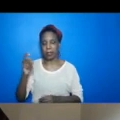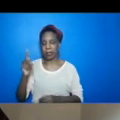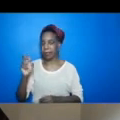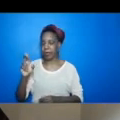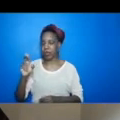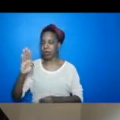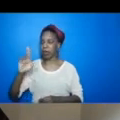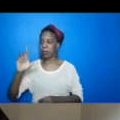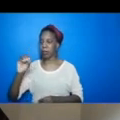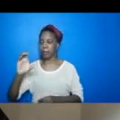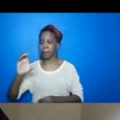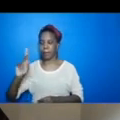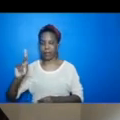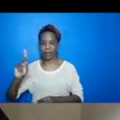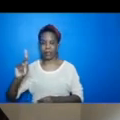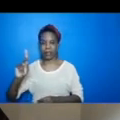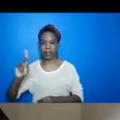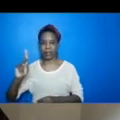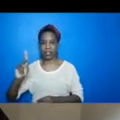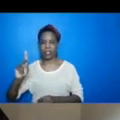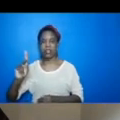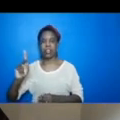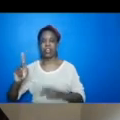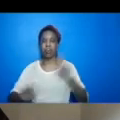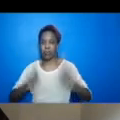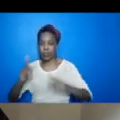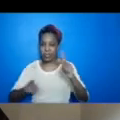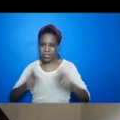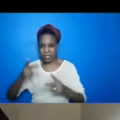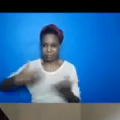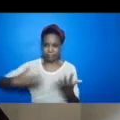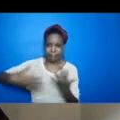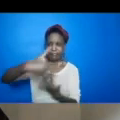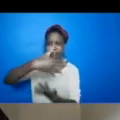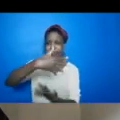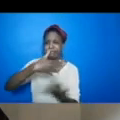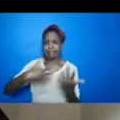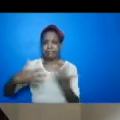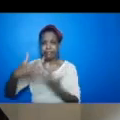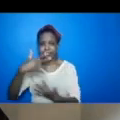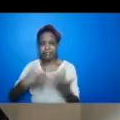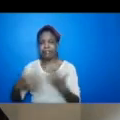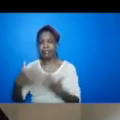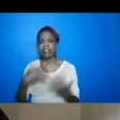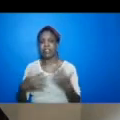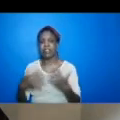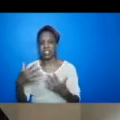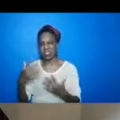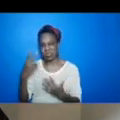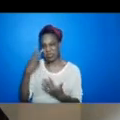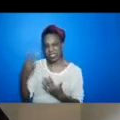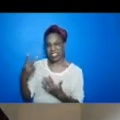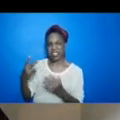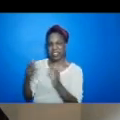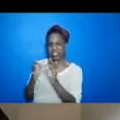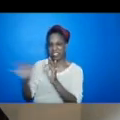says human, but I would say all life, community is fundamentally an interdependent, all life